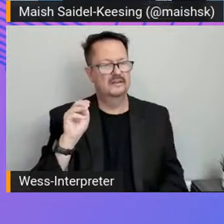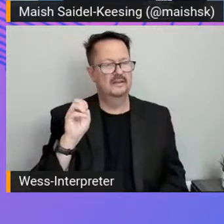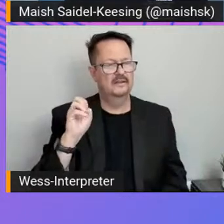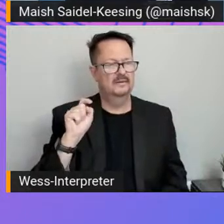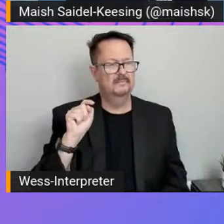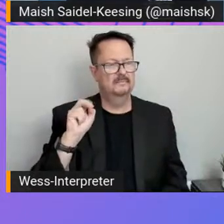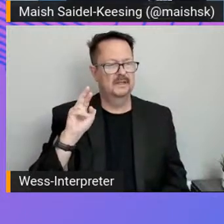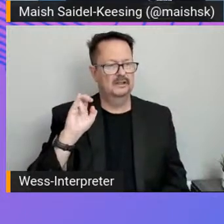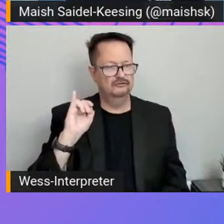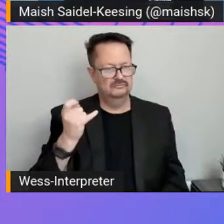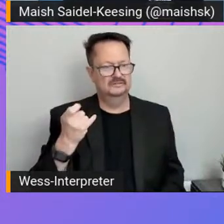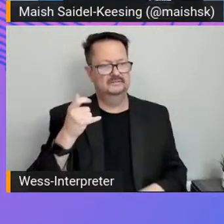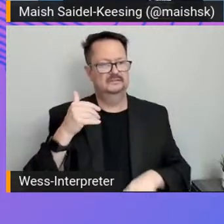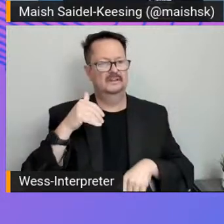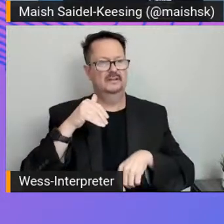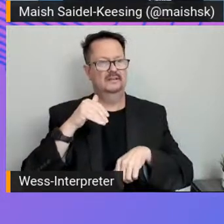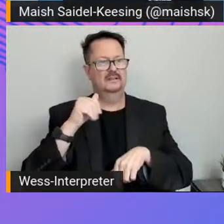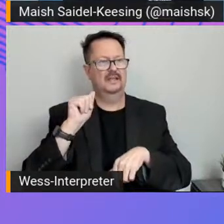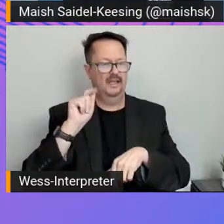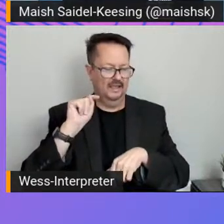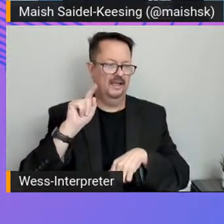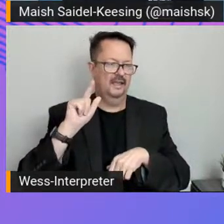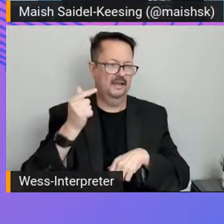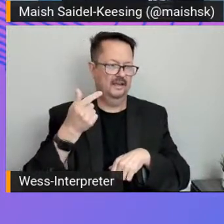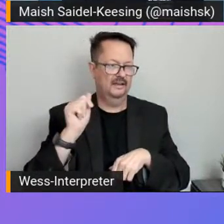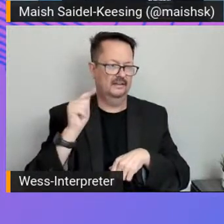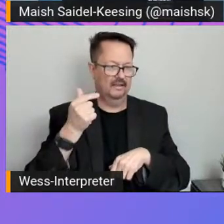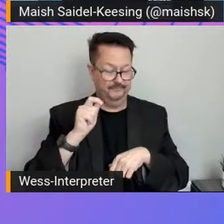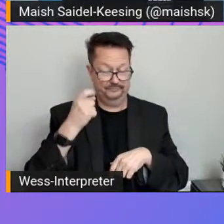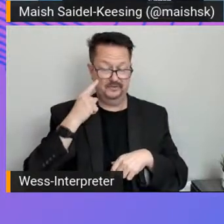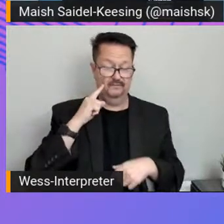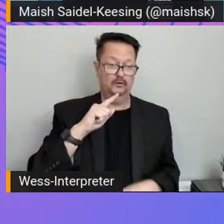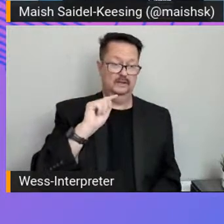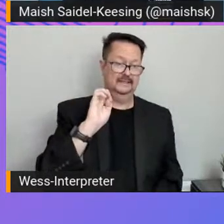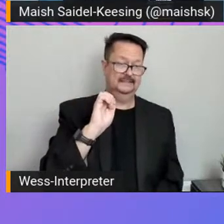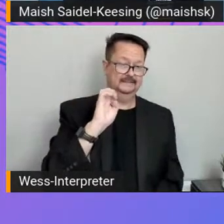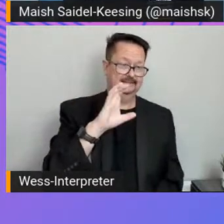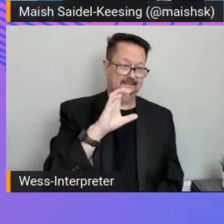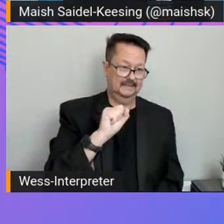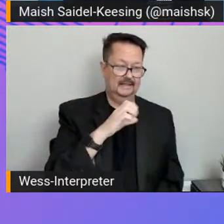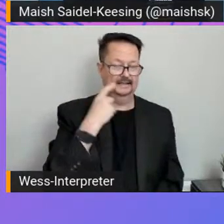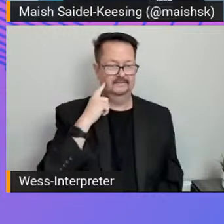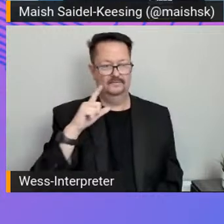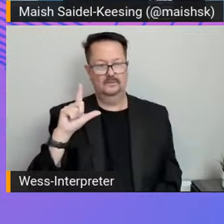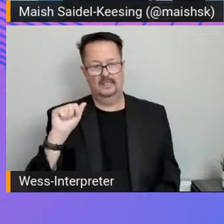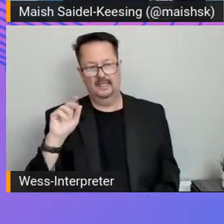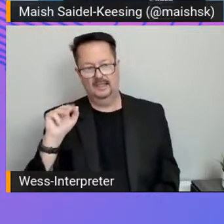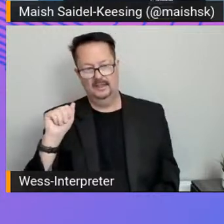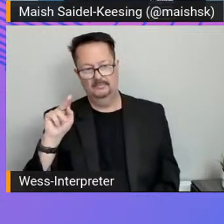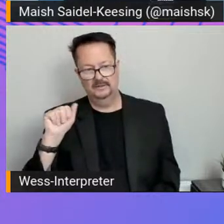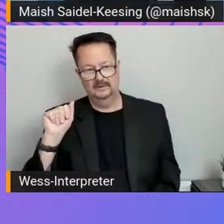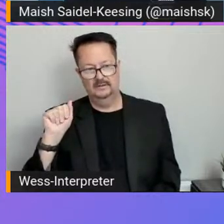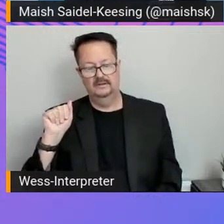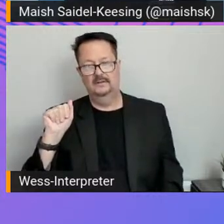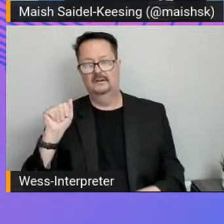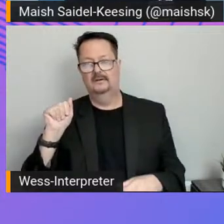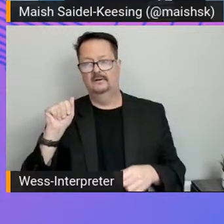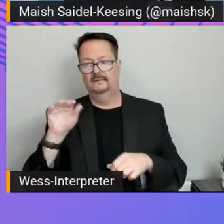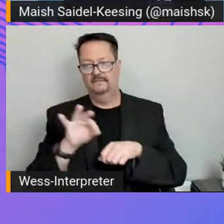on your applications? Sure. So for our ECS services and our Lambda functions for that, all of our